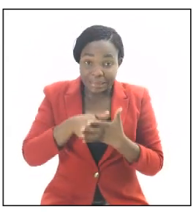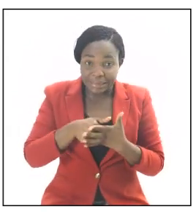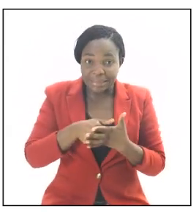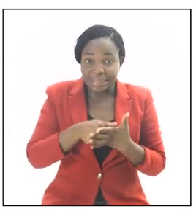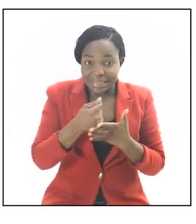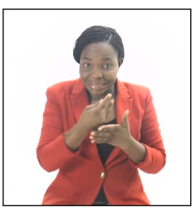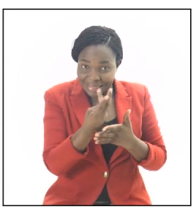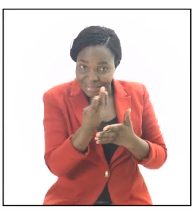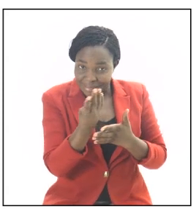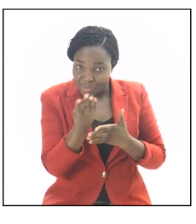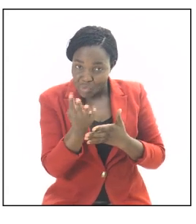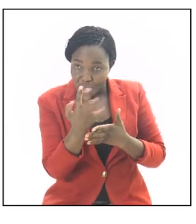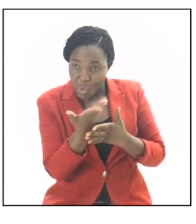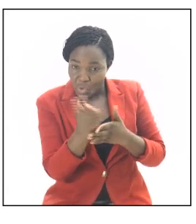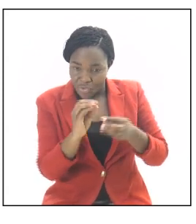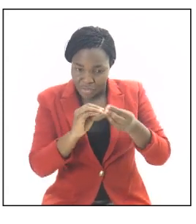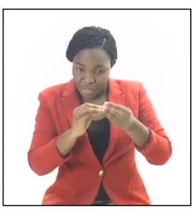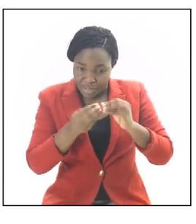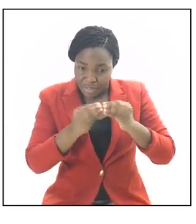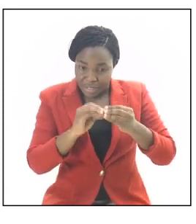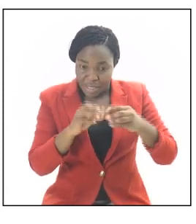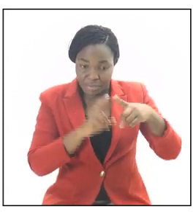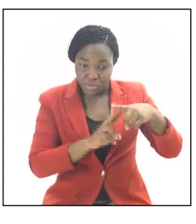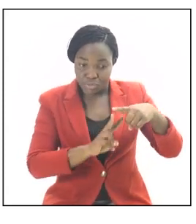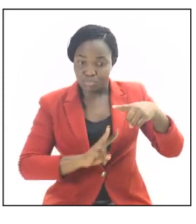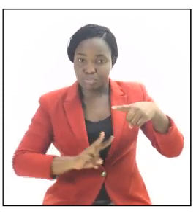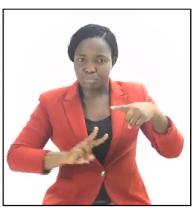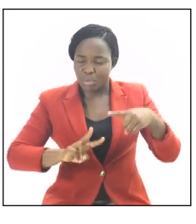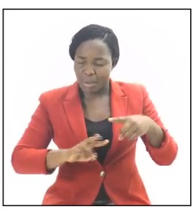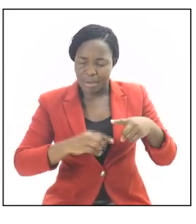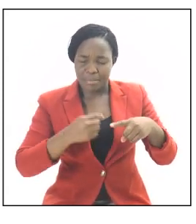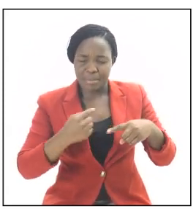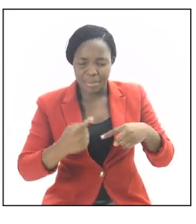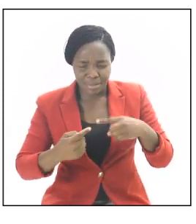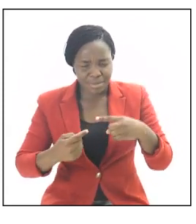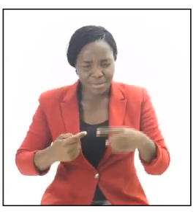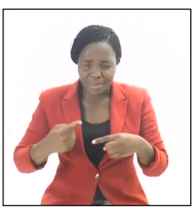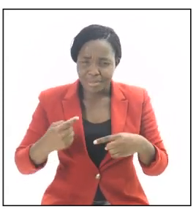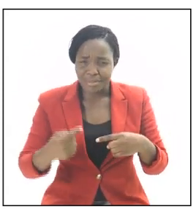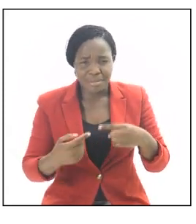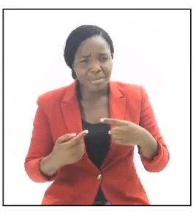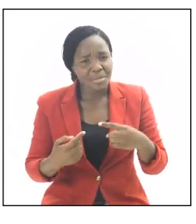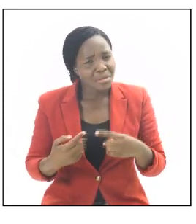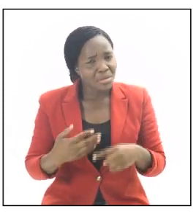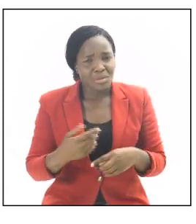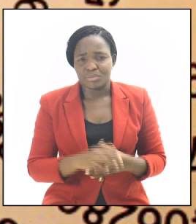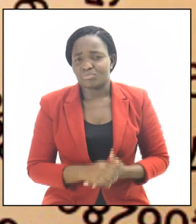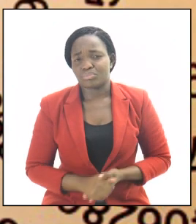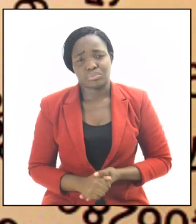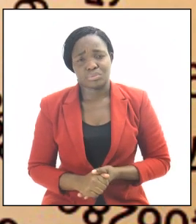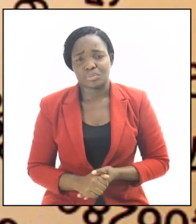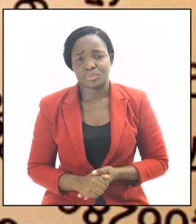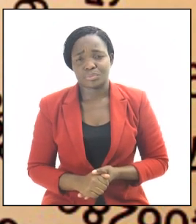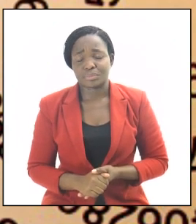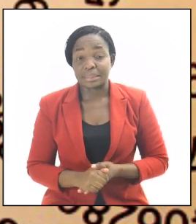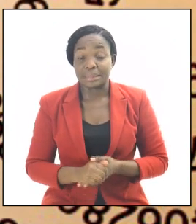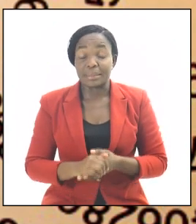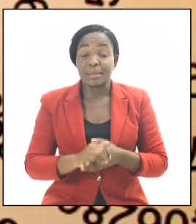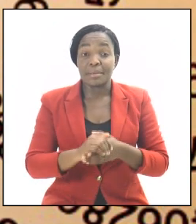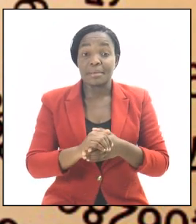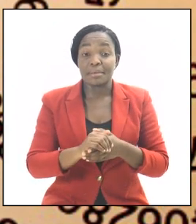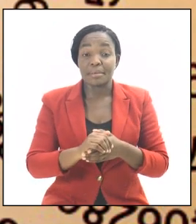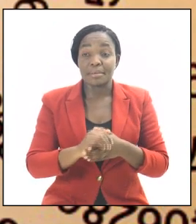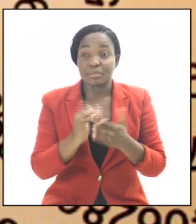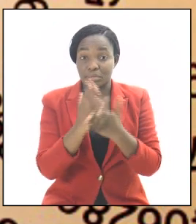the digits of pi seems to have been a fascination for mathematicians throughout history. Some people spent